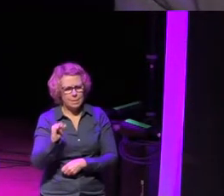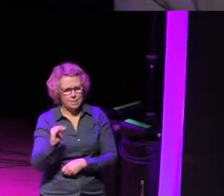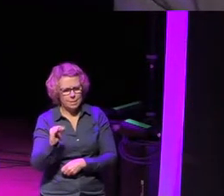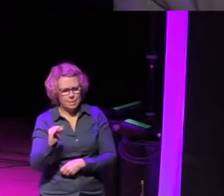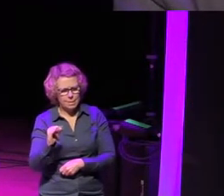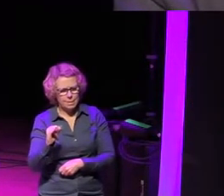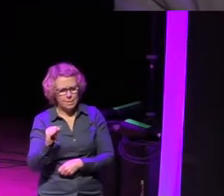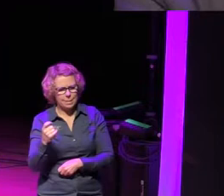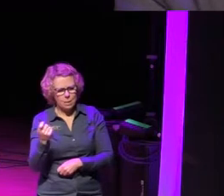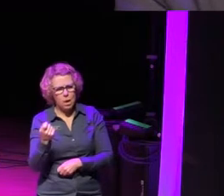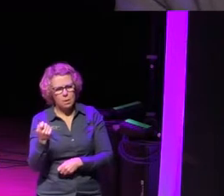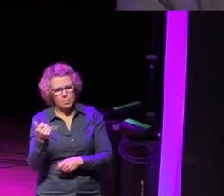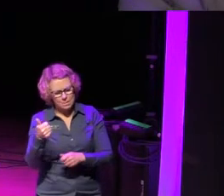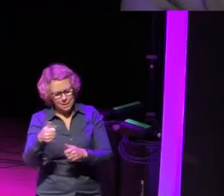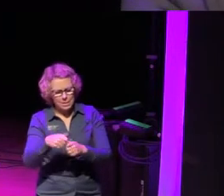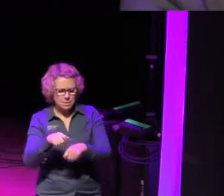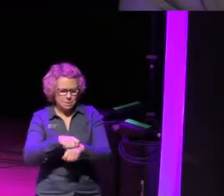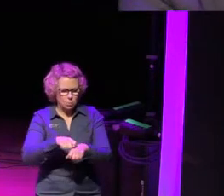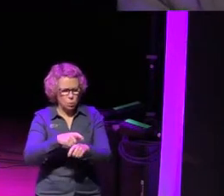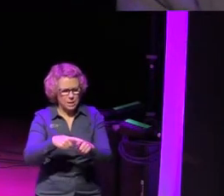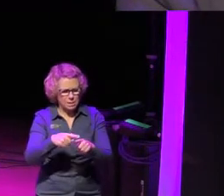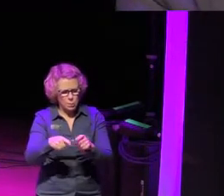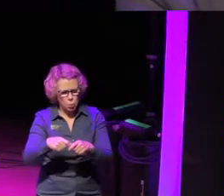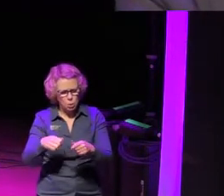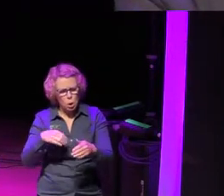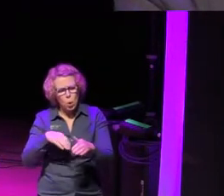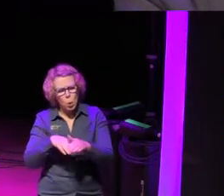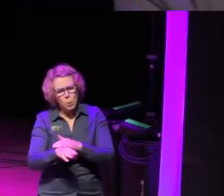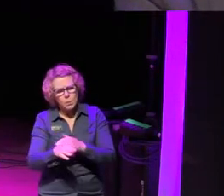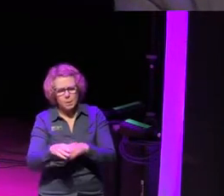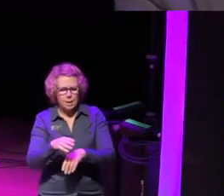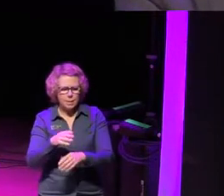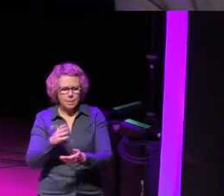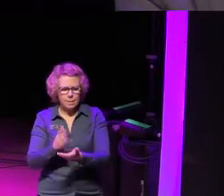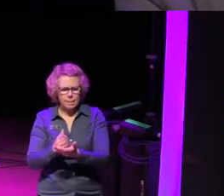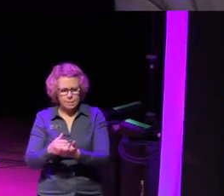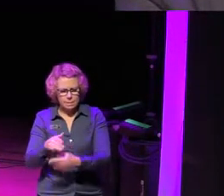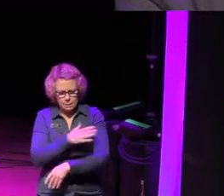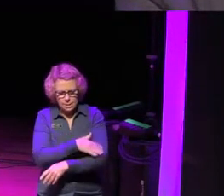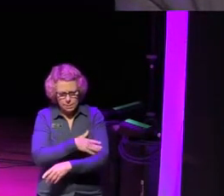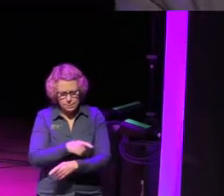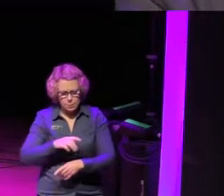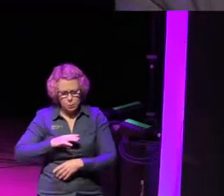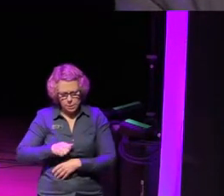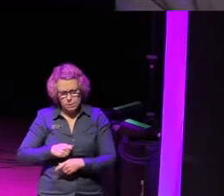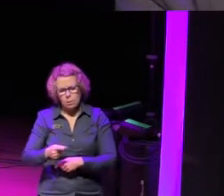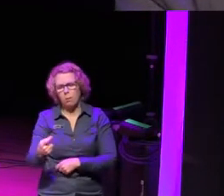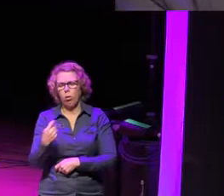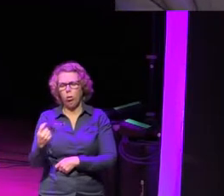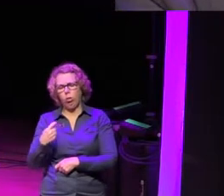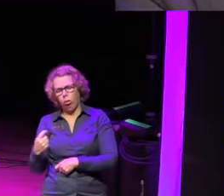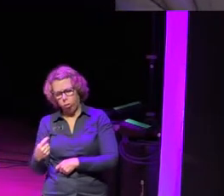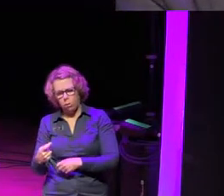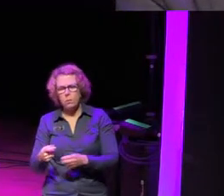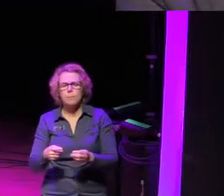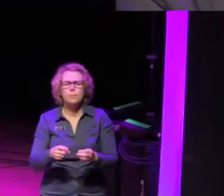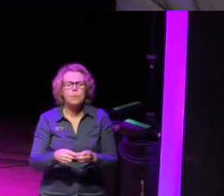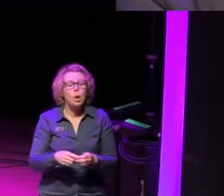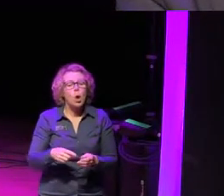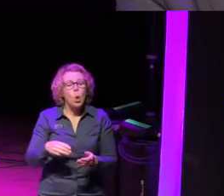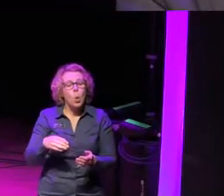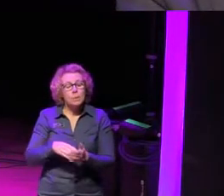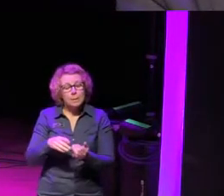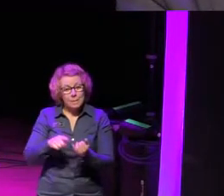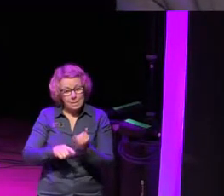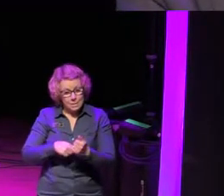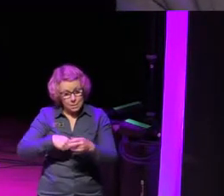Israeli Mossad, all in one case. And And then the last one, when I was doing this last